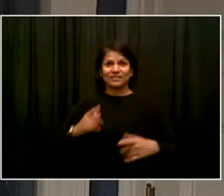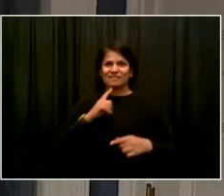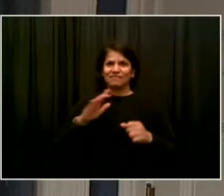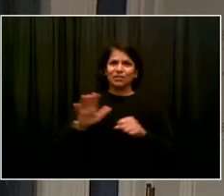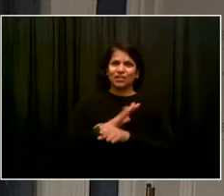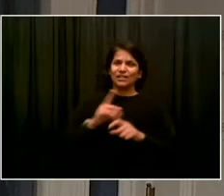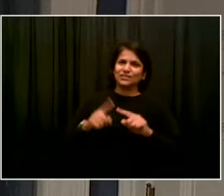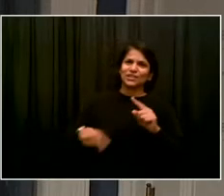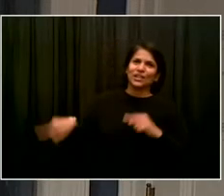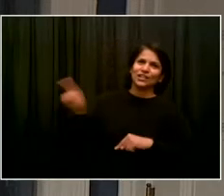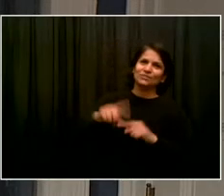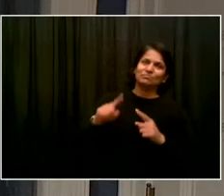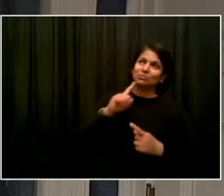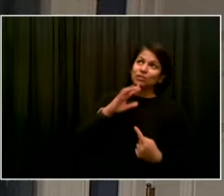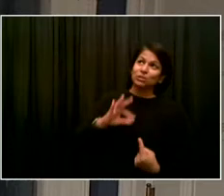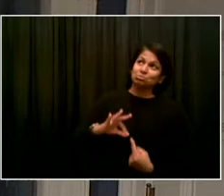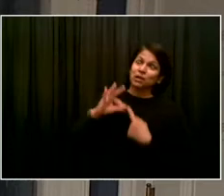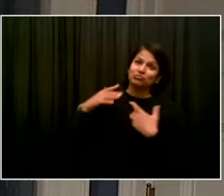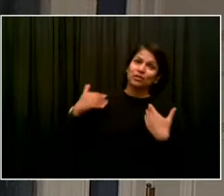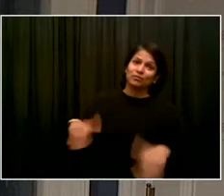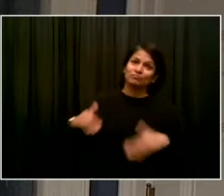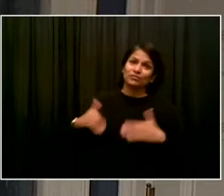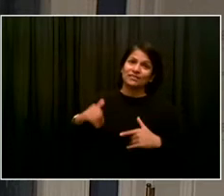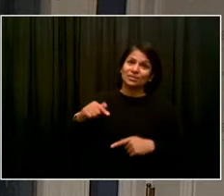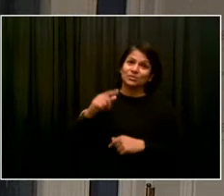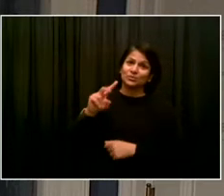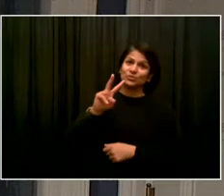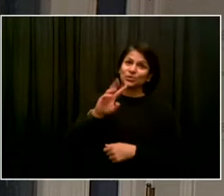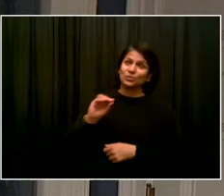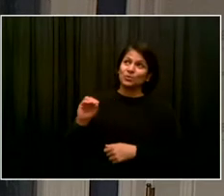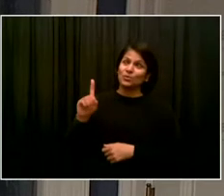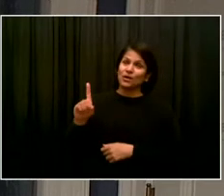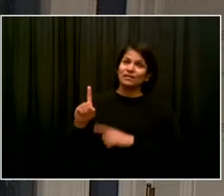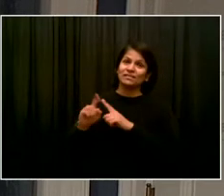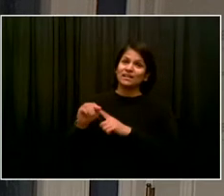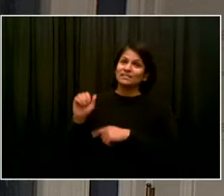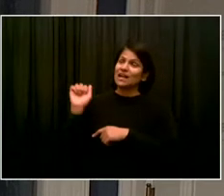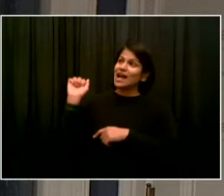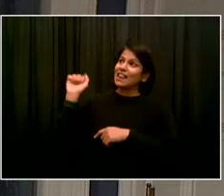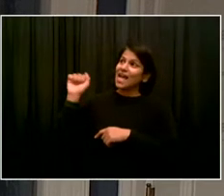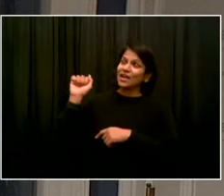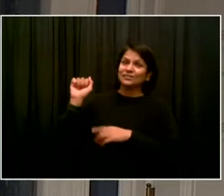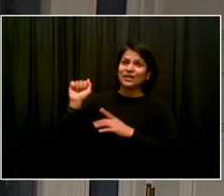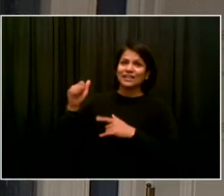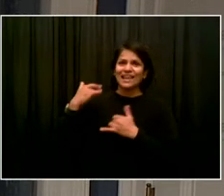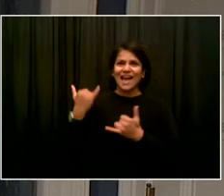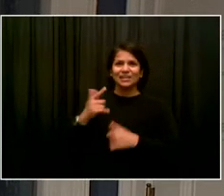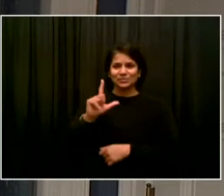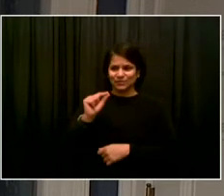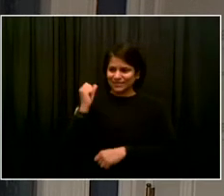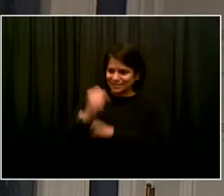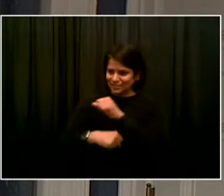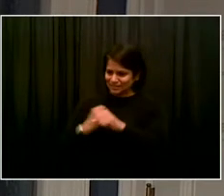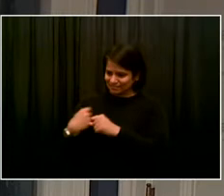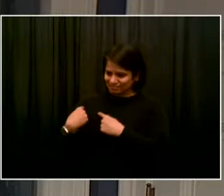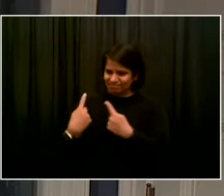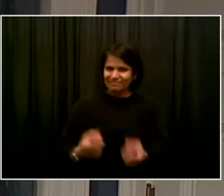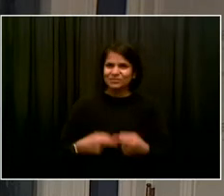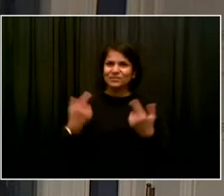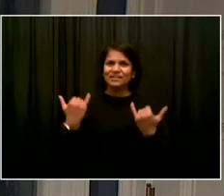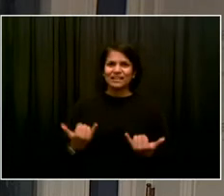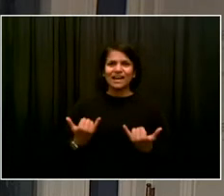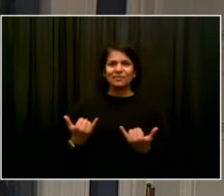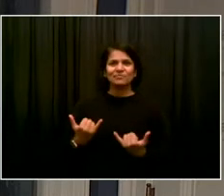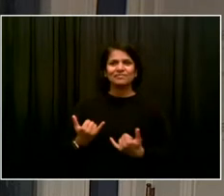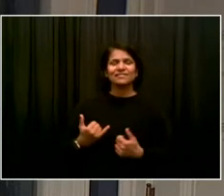in 2001. Here we are 20 years later, brother. Yeah. It's been a long road for both of us. But I can't thank you